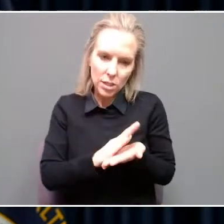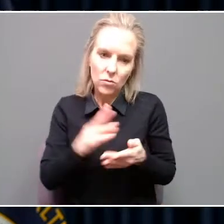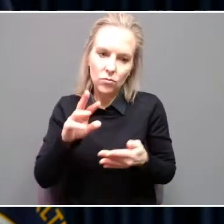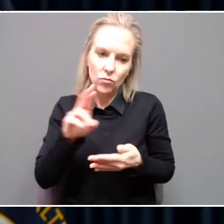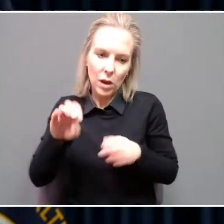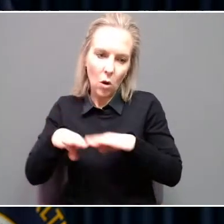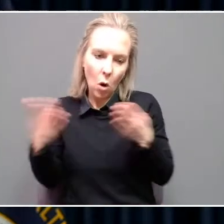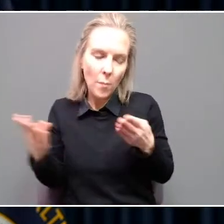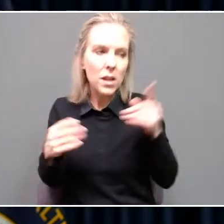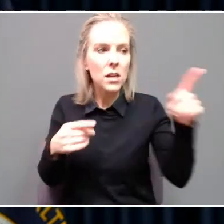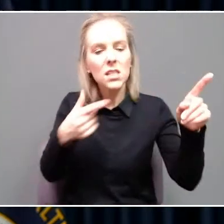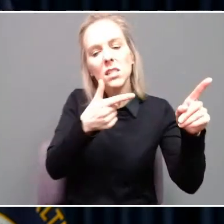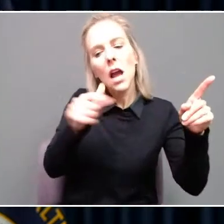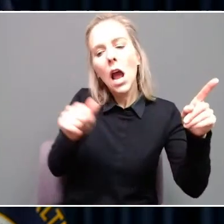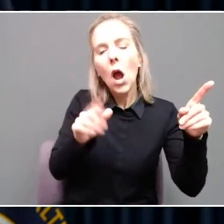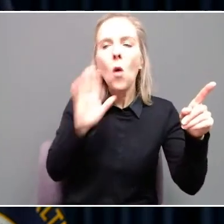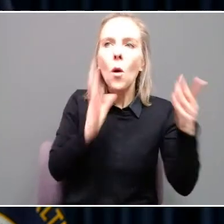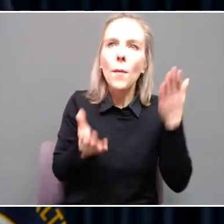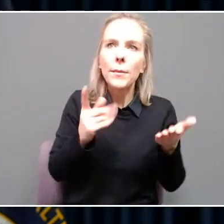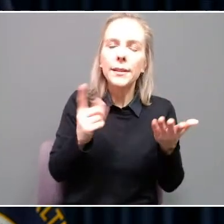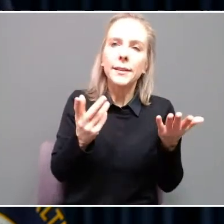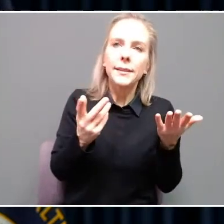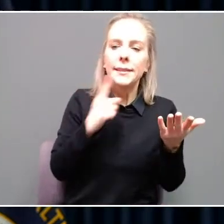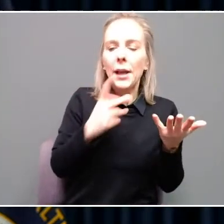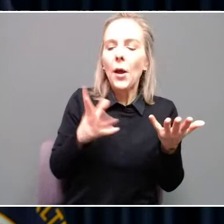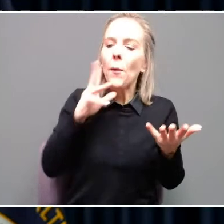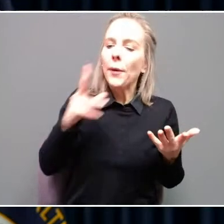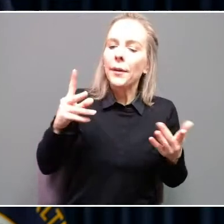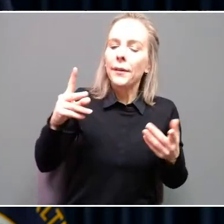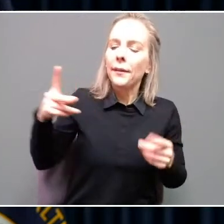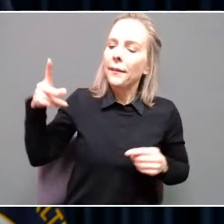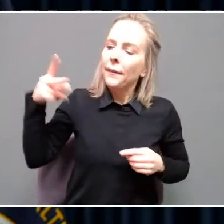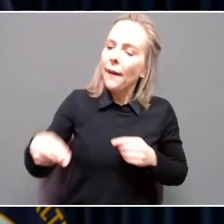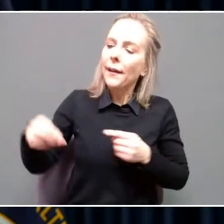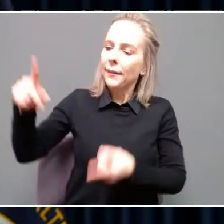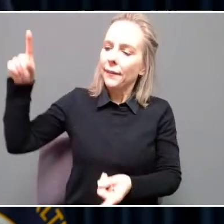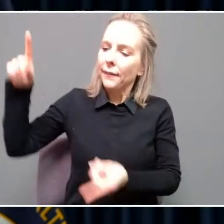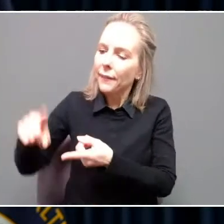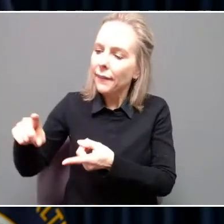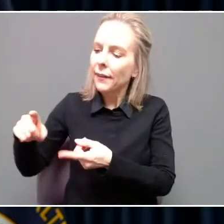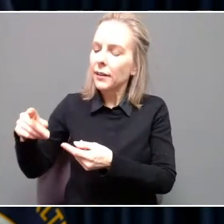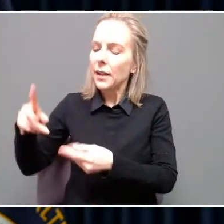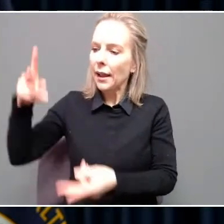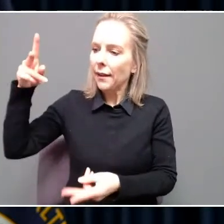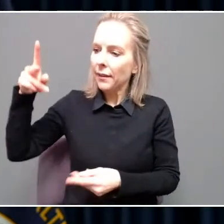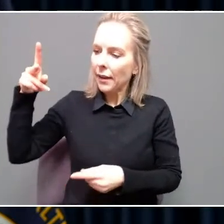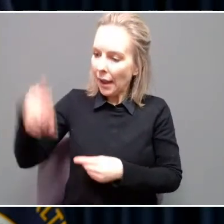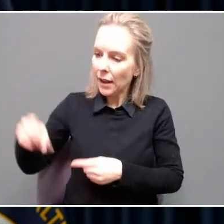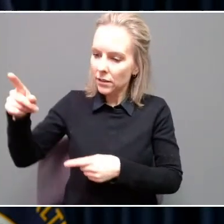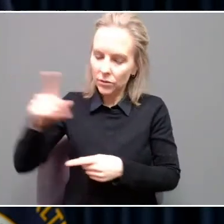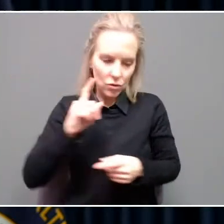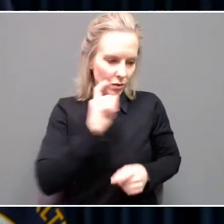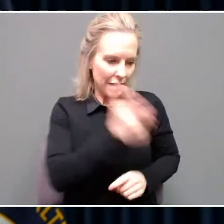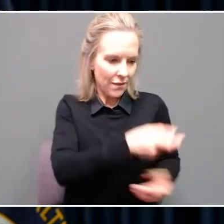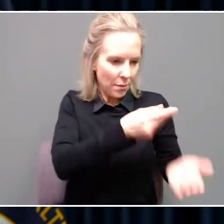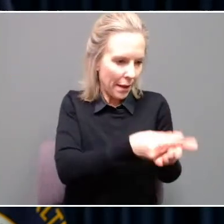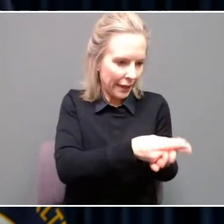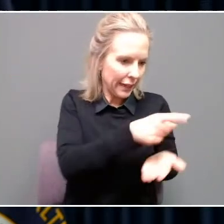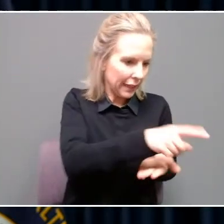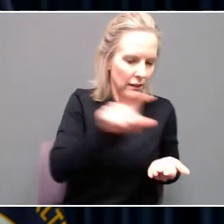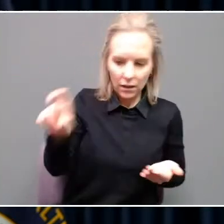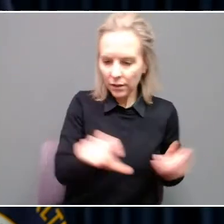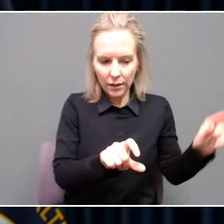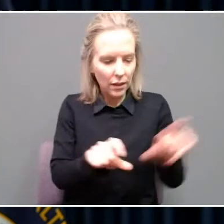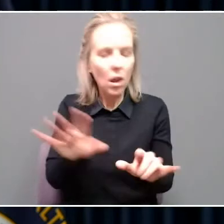try to rationalize, well, maybe we'll cut some over here when we're providing funding over there. The budget's still reopened, right? They are rewriting what